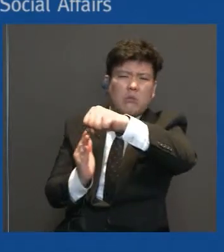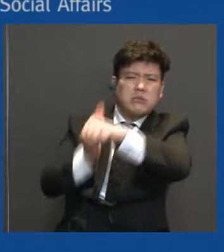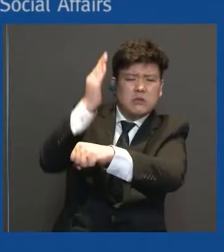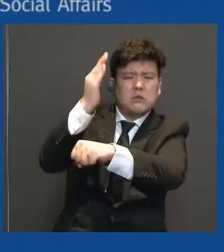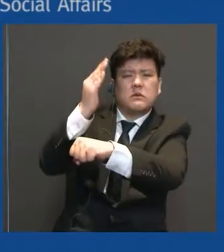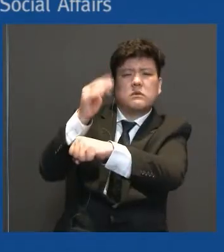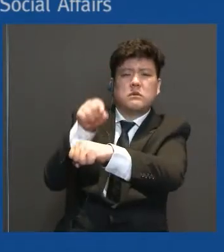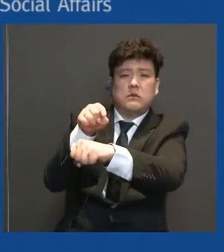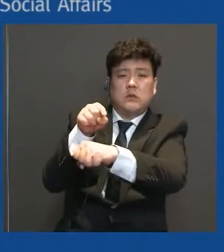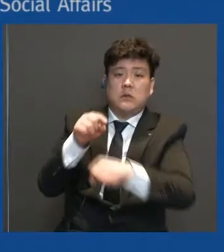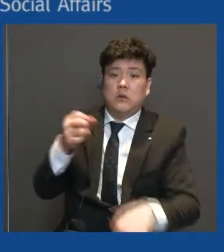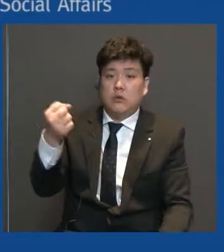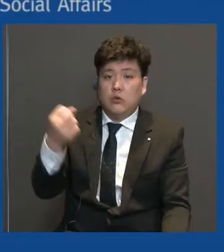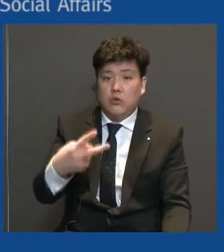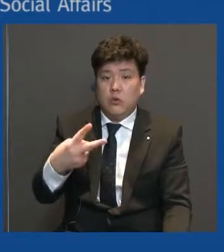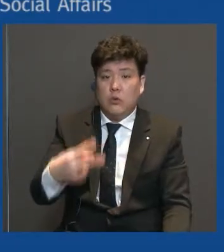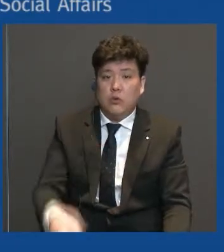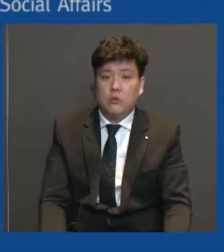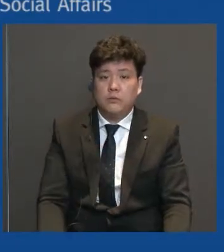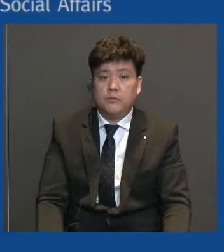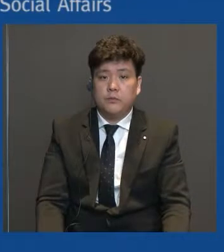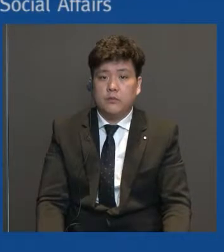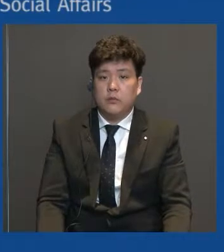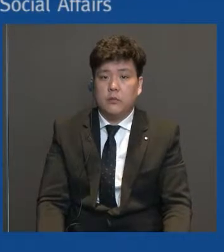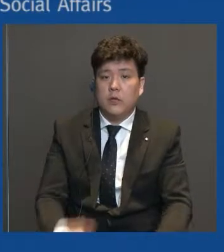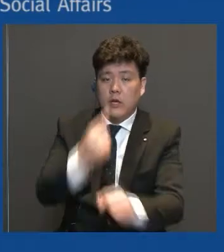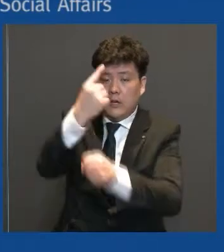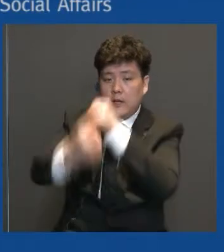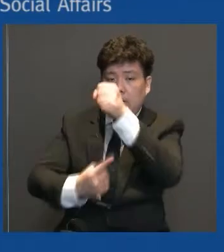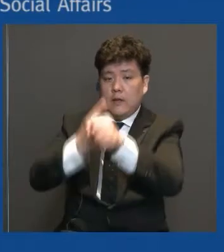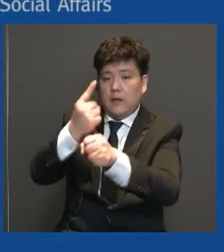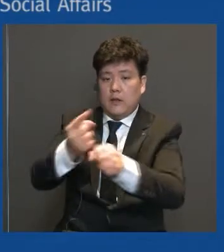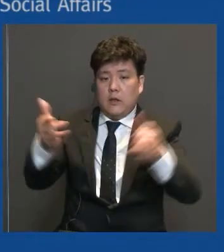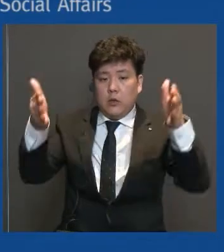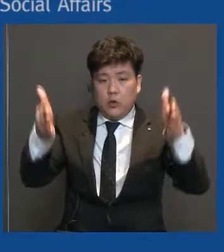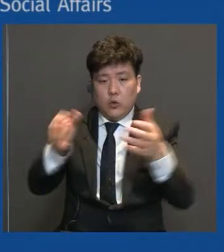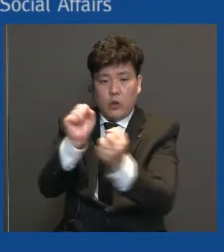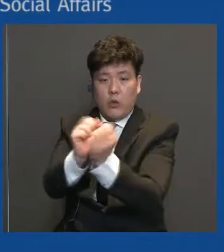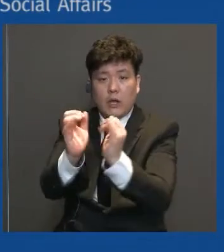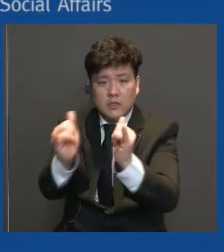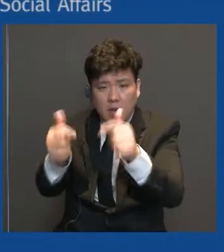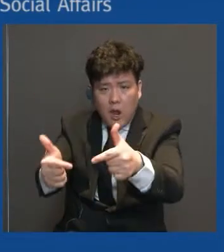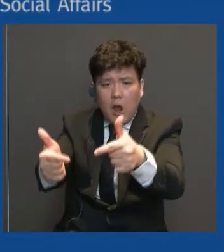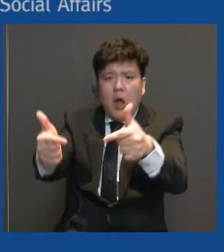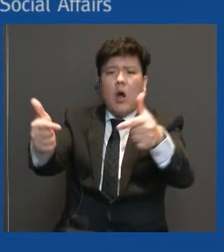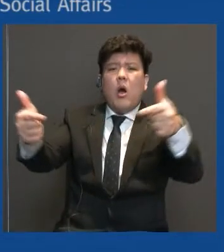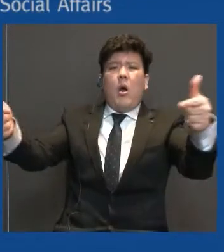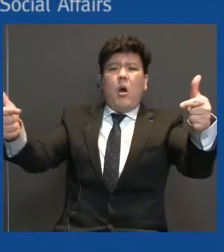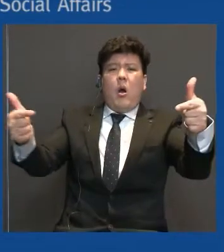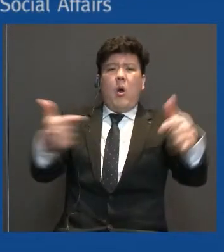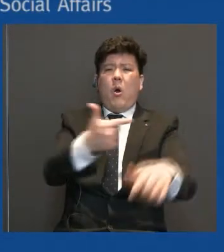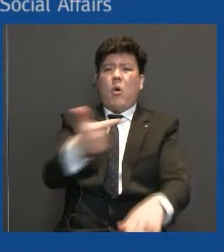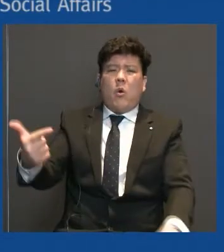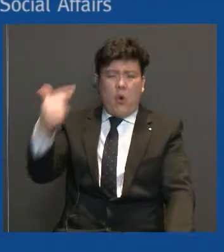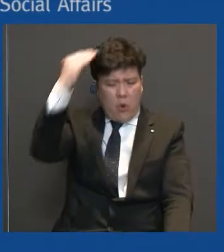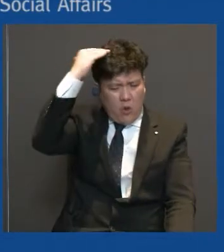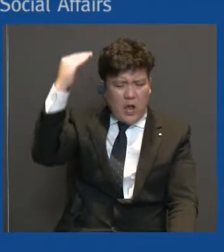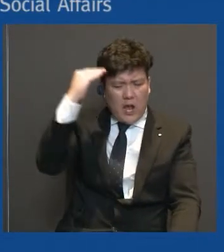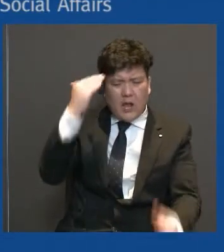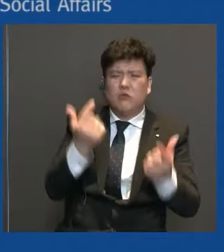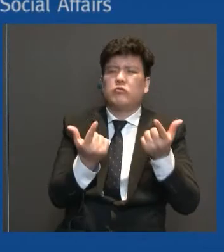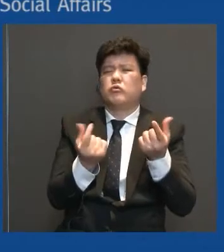end of the past year and the beginning of this year in Korea, and the same pattern has been shown